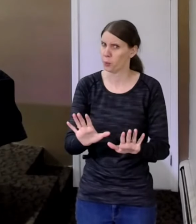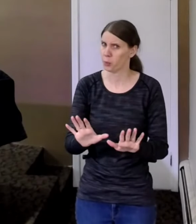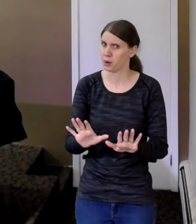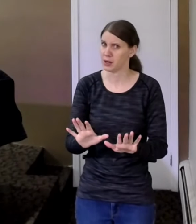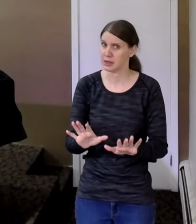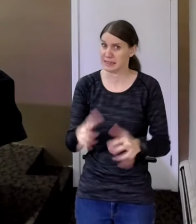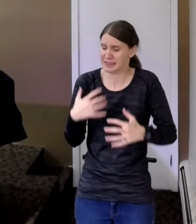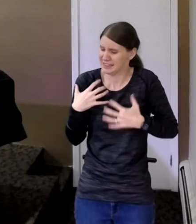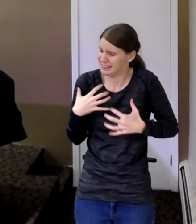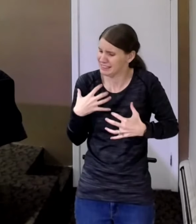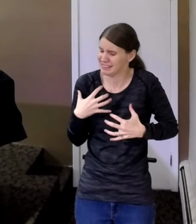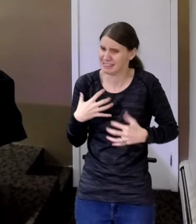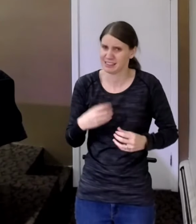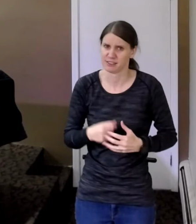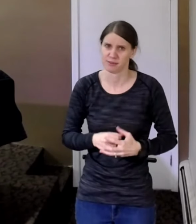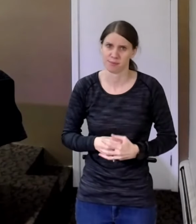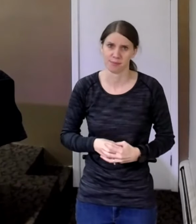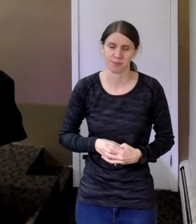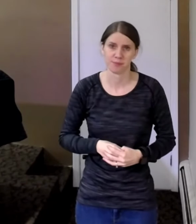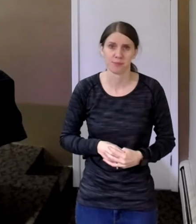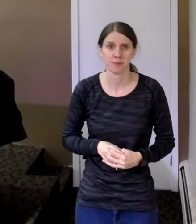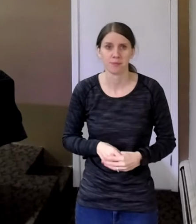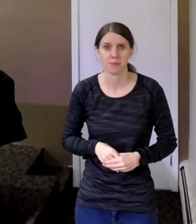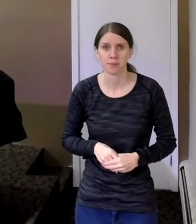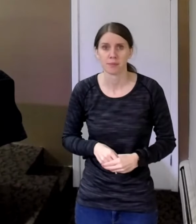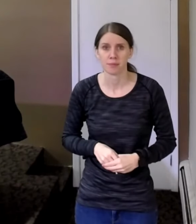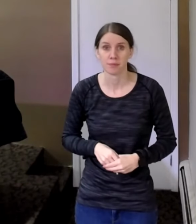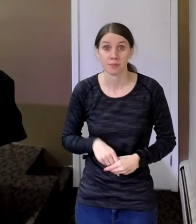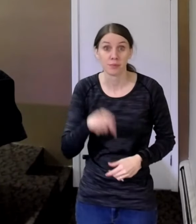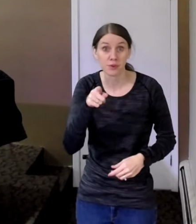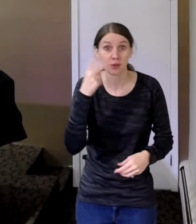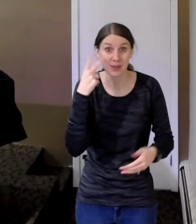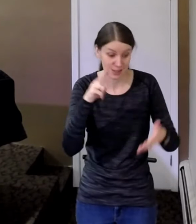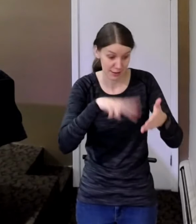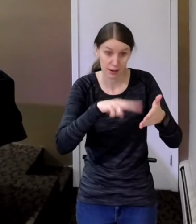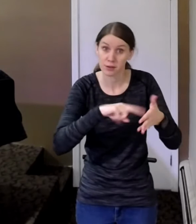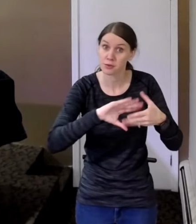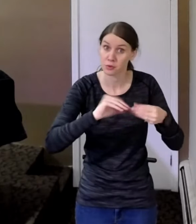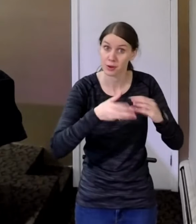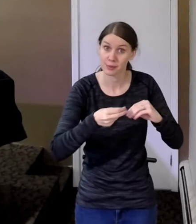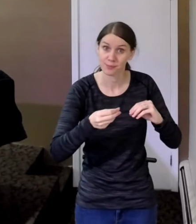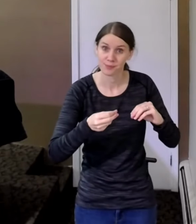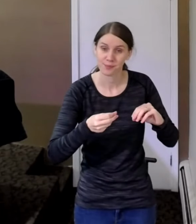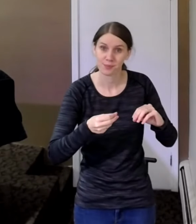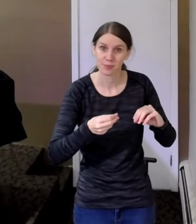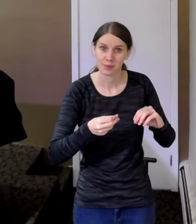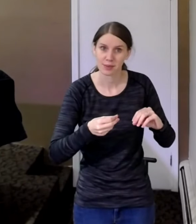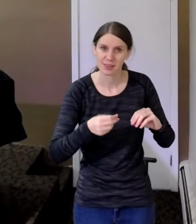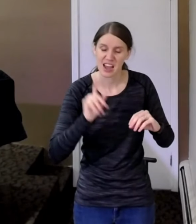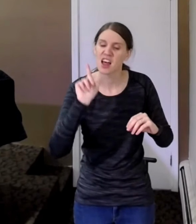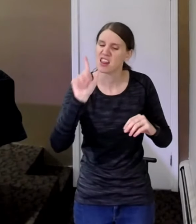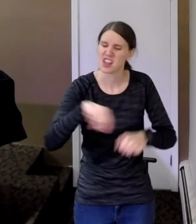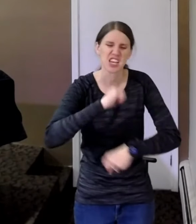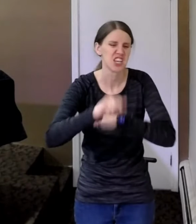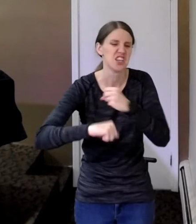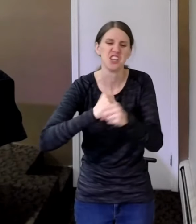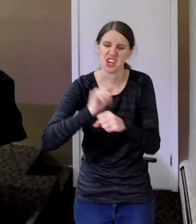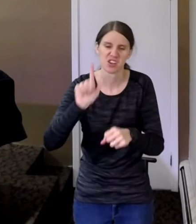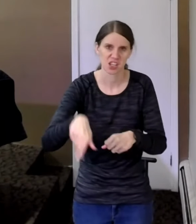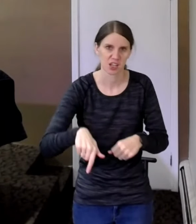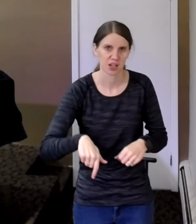terrified. You even see later on, A lot later, when